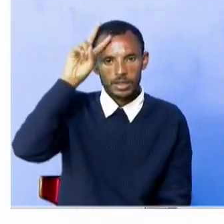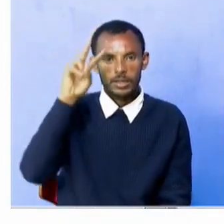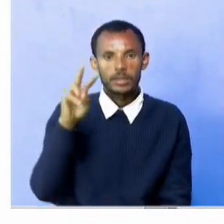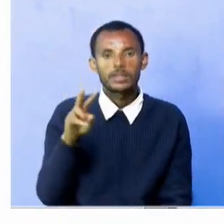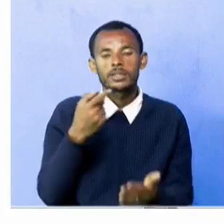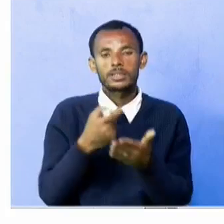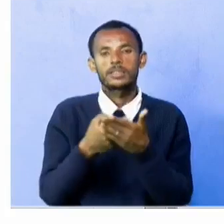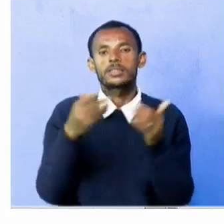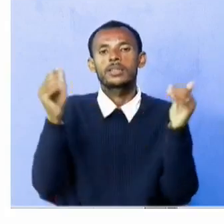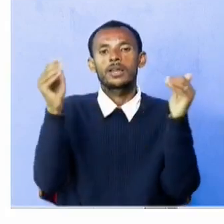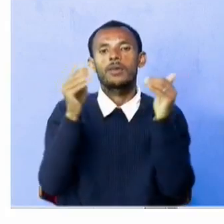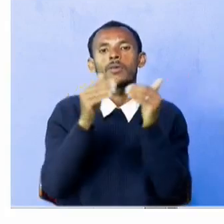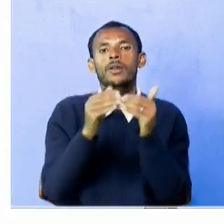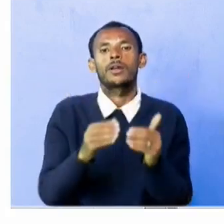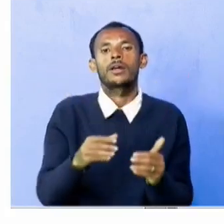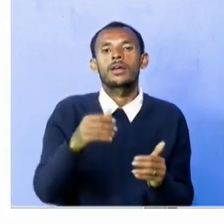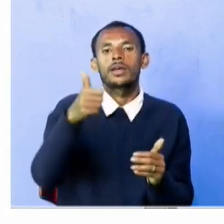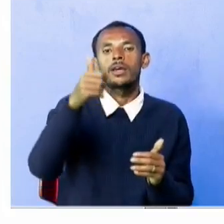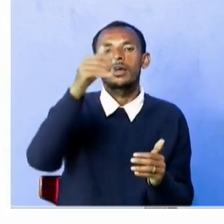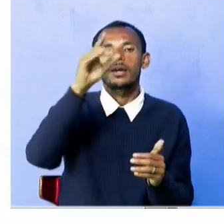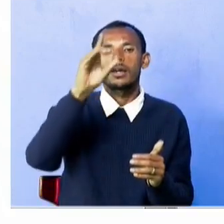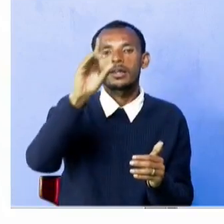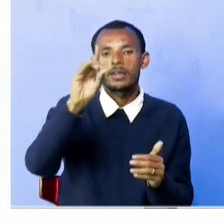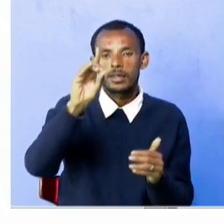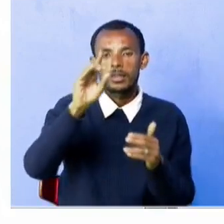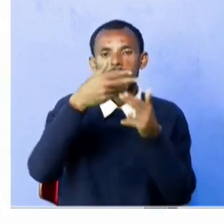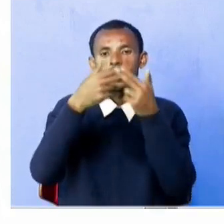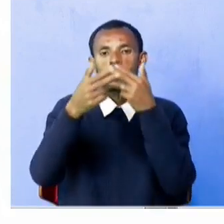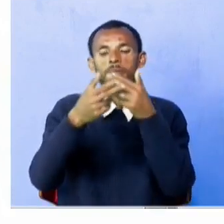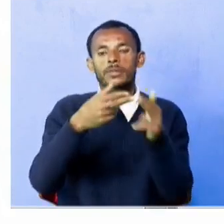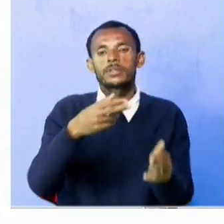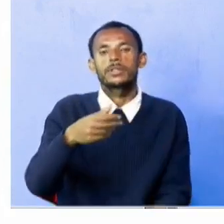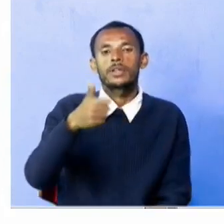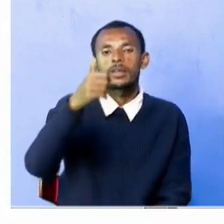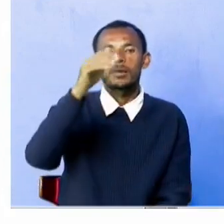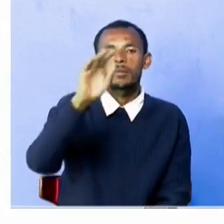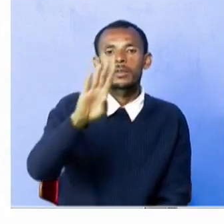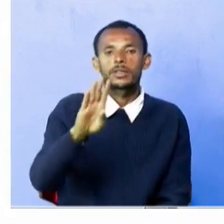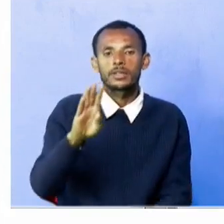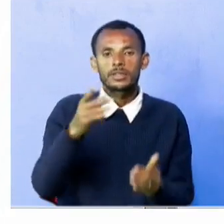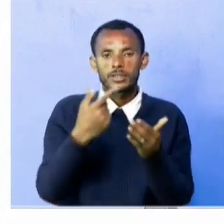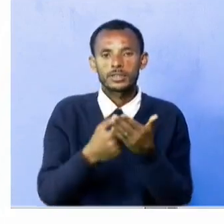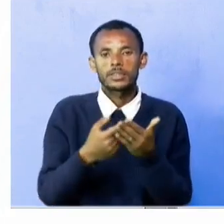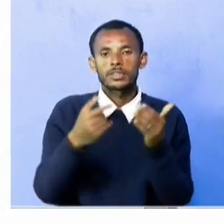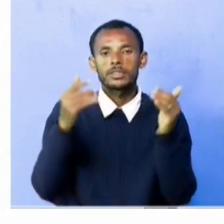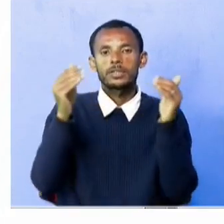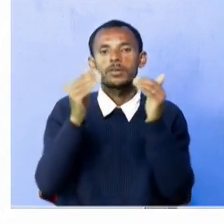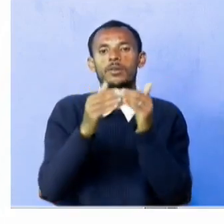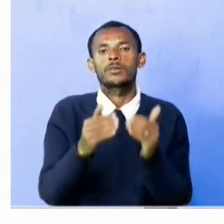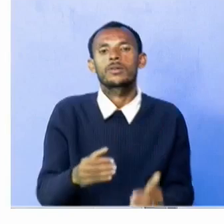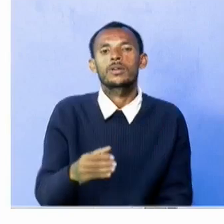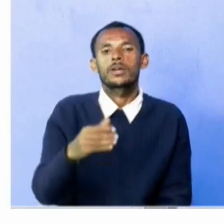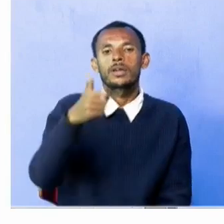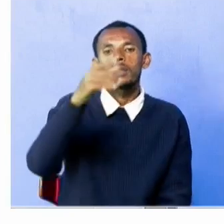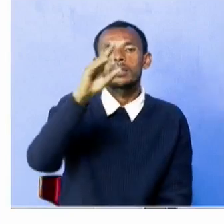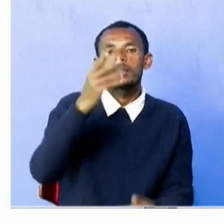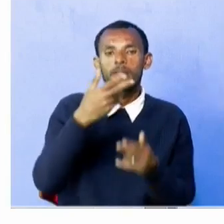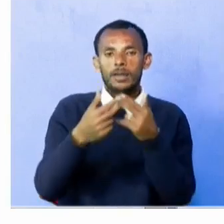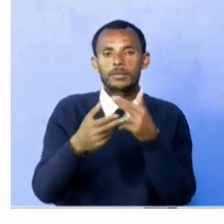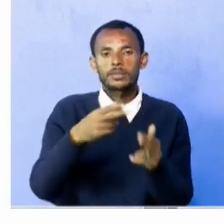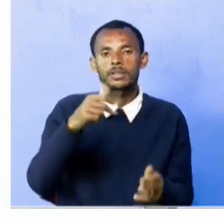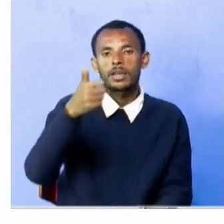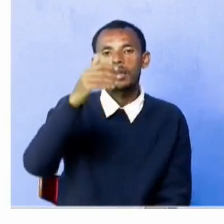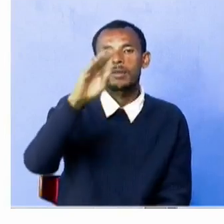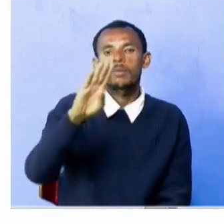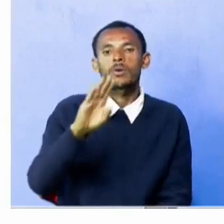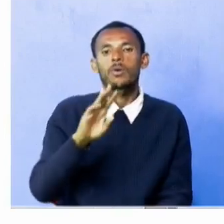This is equal to AD times AB. Okay, so this should be AD times AB. Okay, we